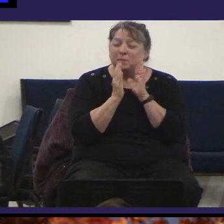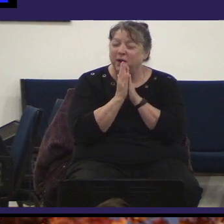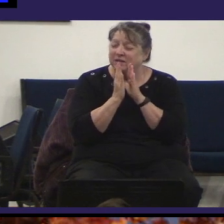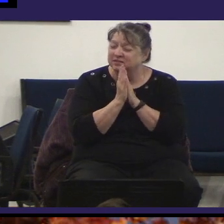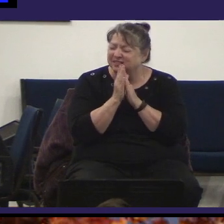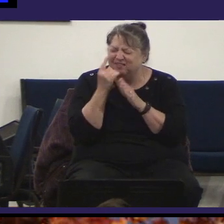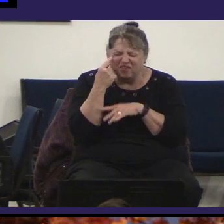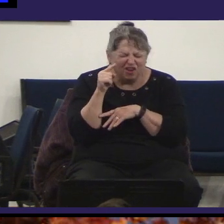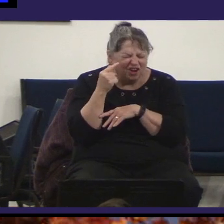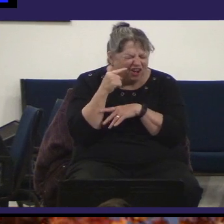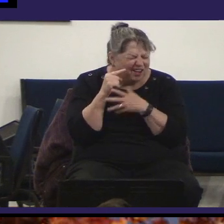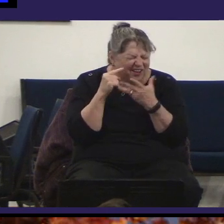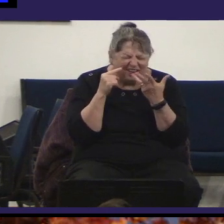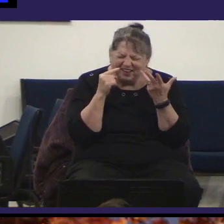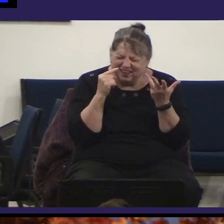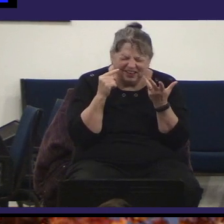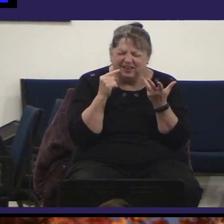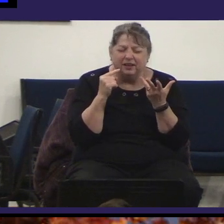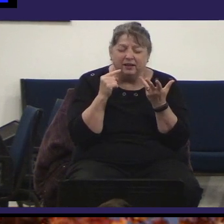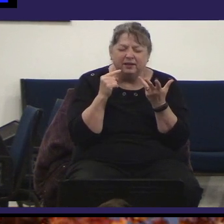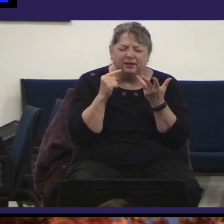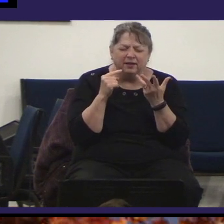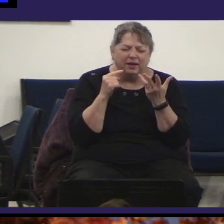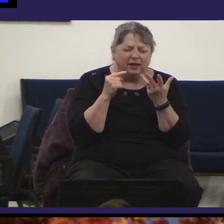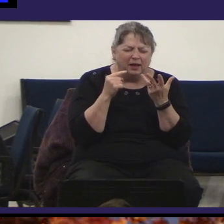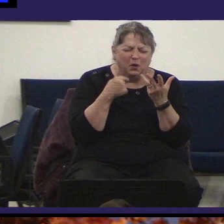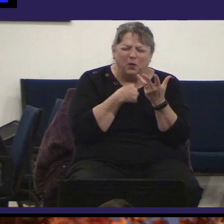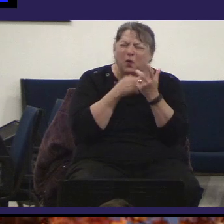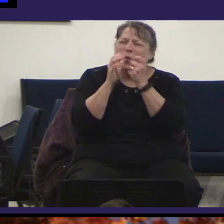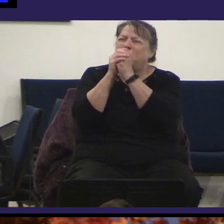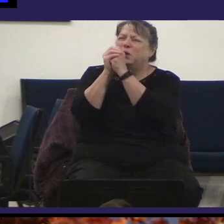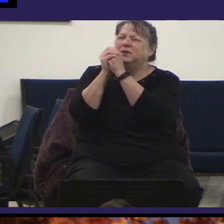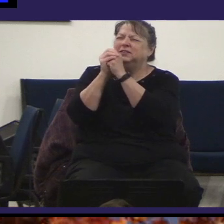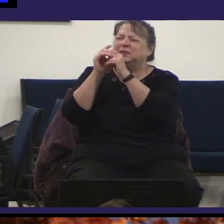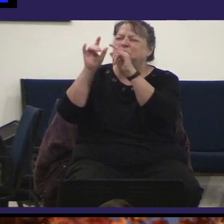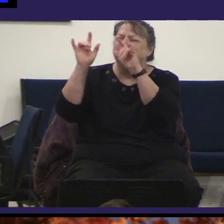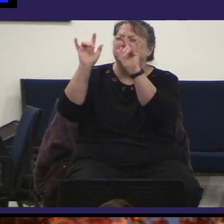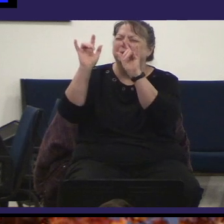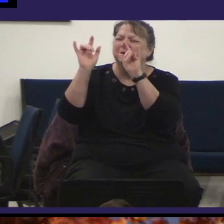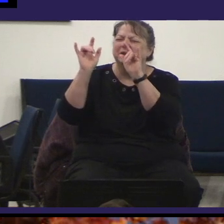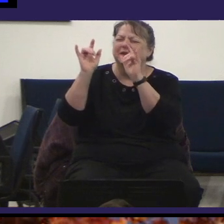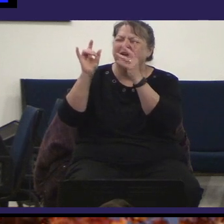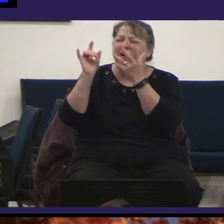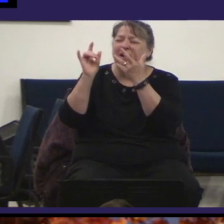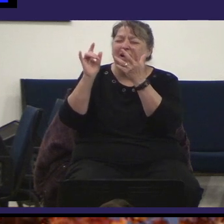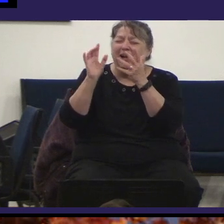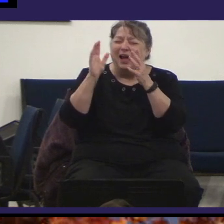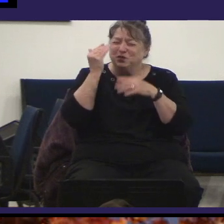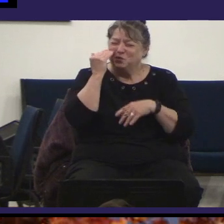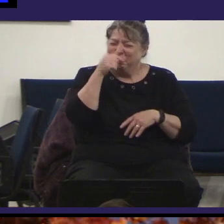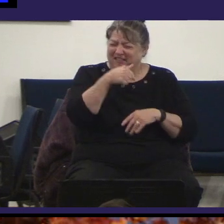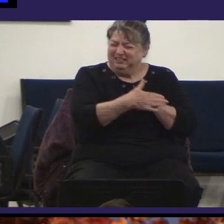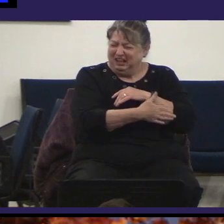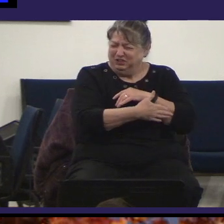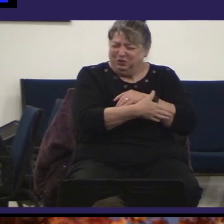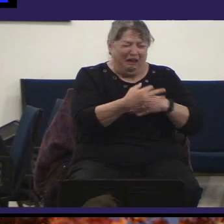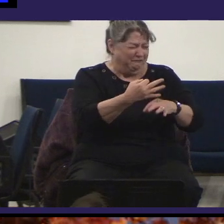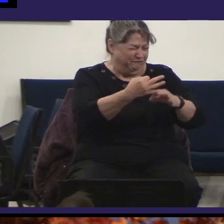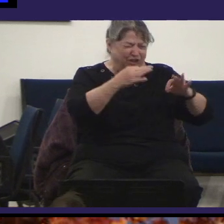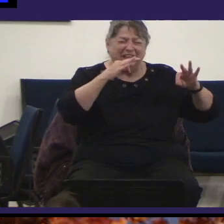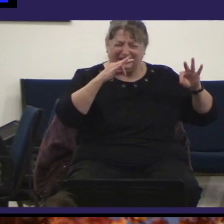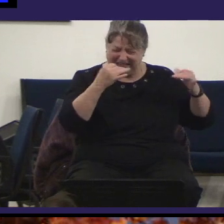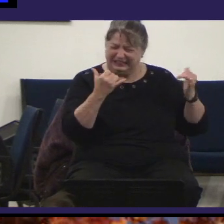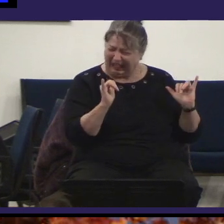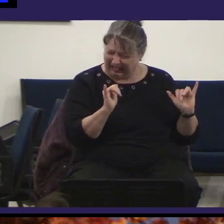for our worship. The ability for us to come out in a free country